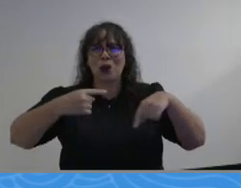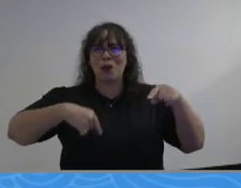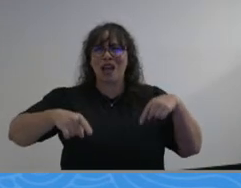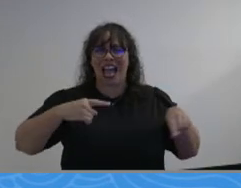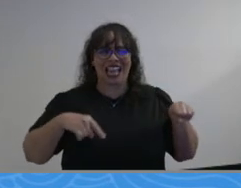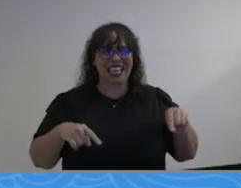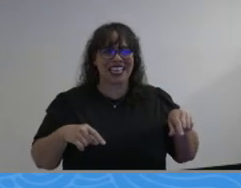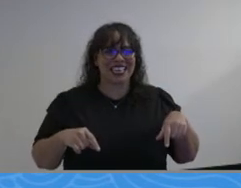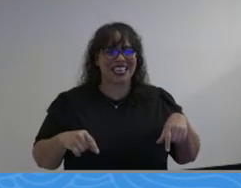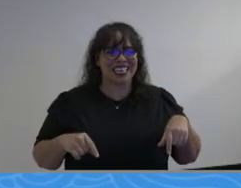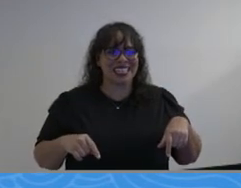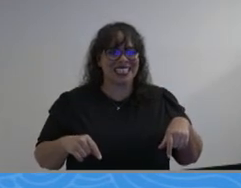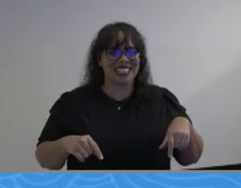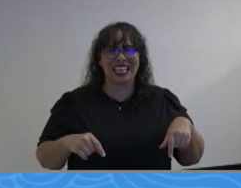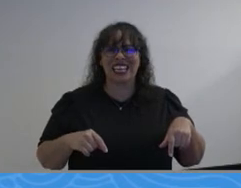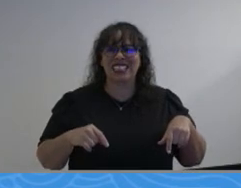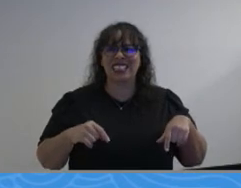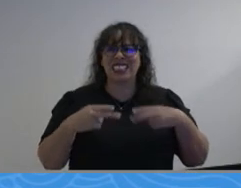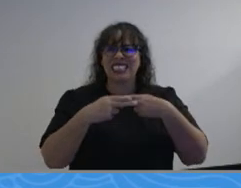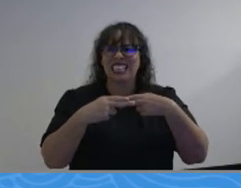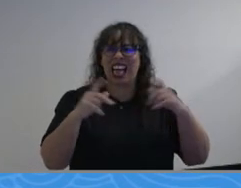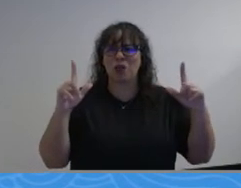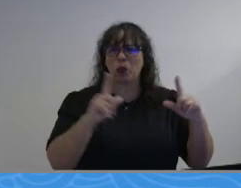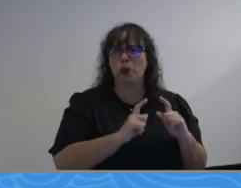second. You can take the slides down.